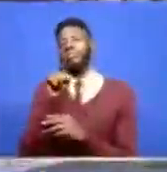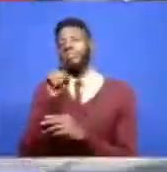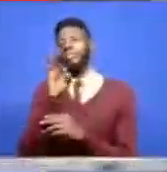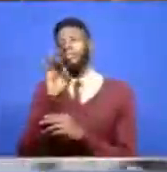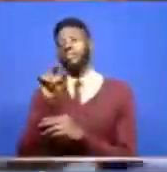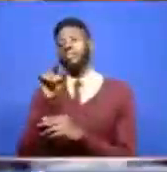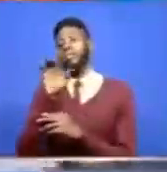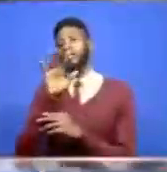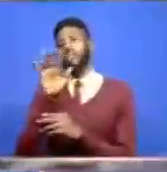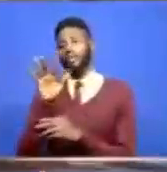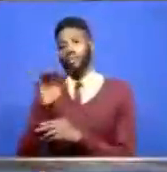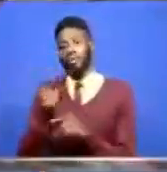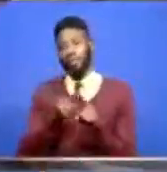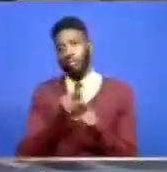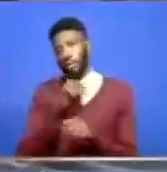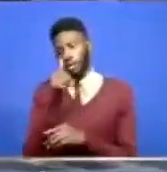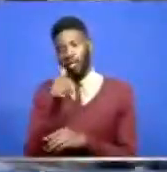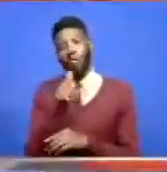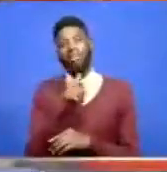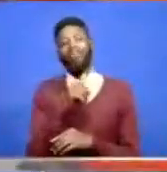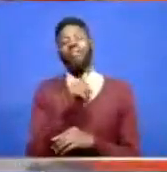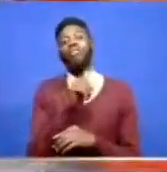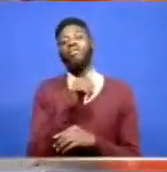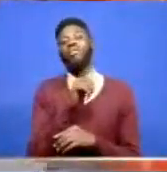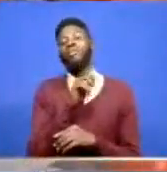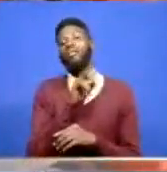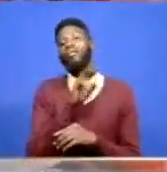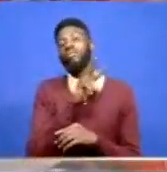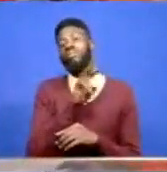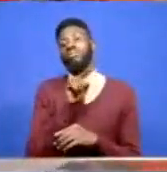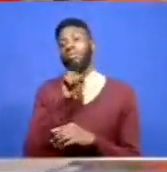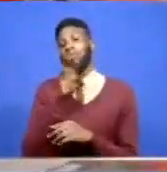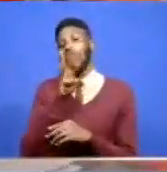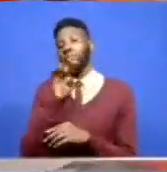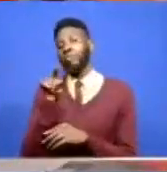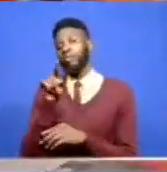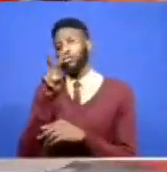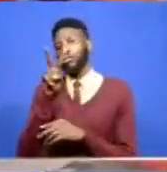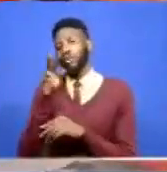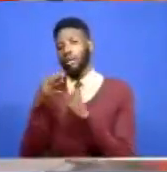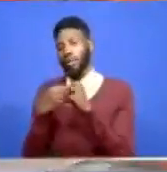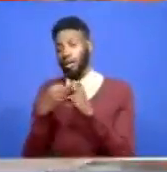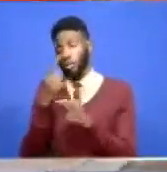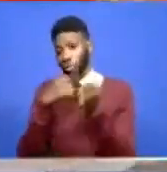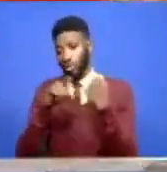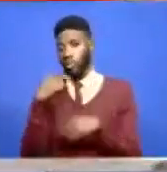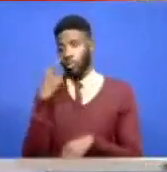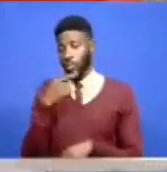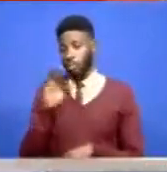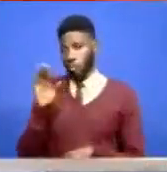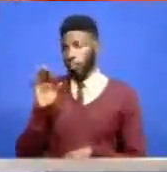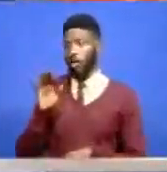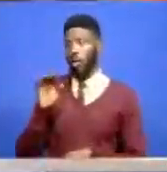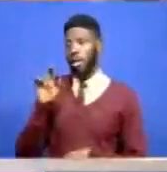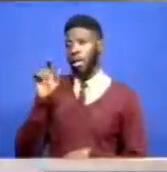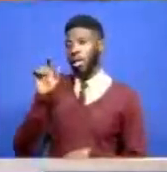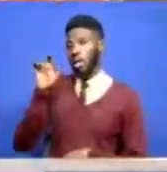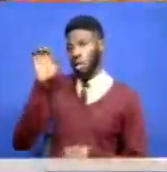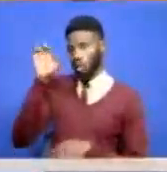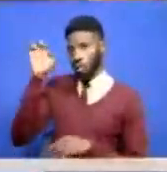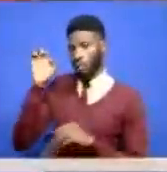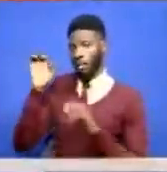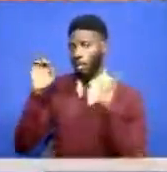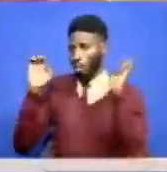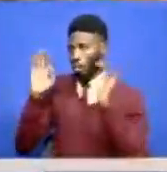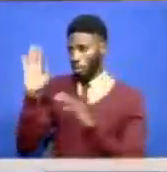Kiptum third in 2 hours, 4 minutes, 17 seconds. The women's race was won by Ethiopian Gebremariam Hiwot in 2 hours, 19 minutes,